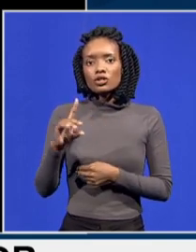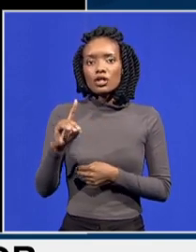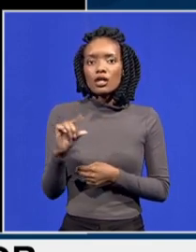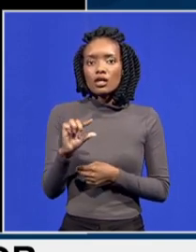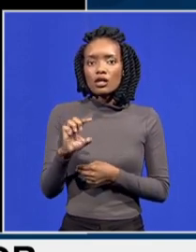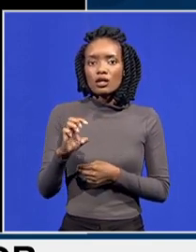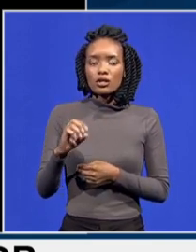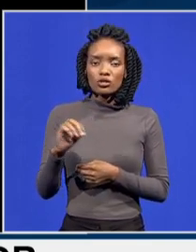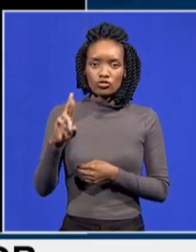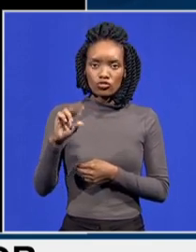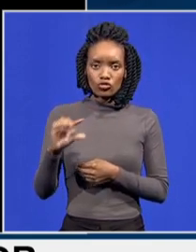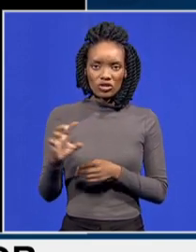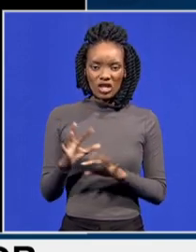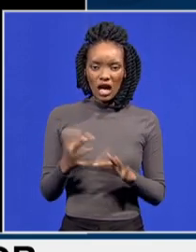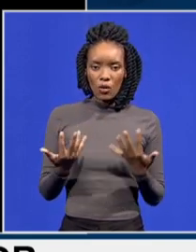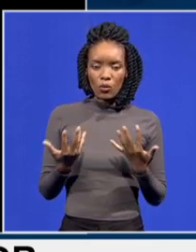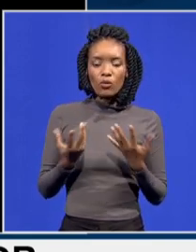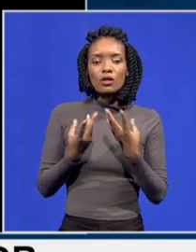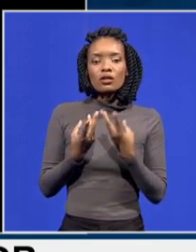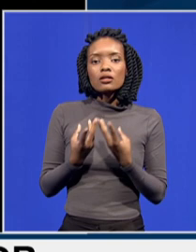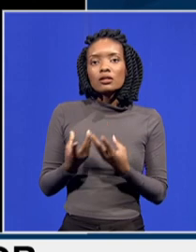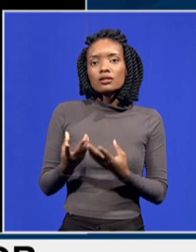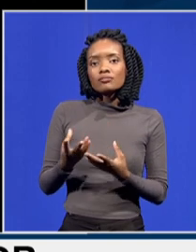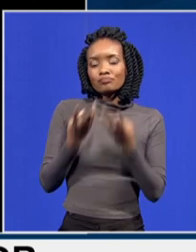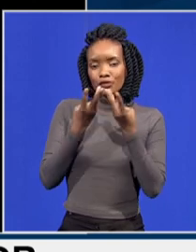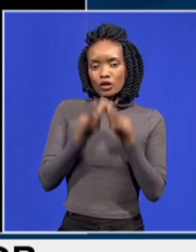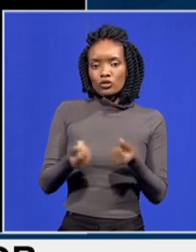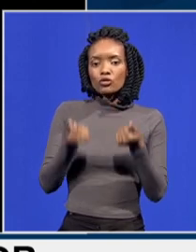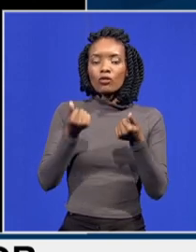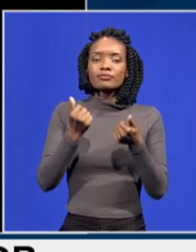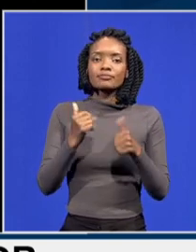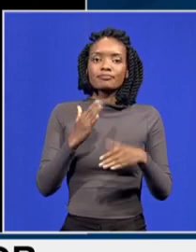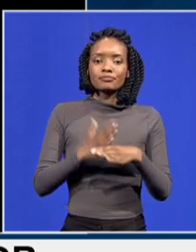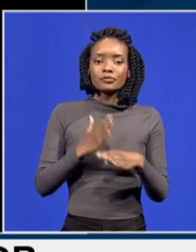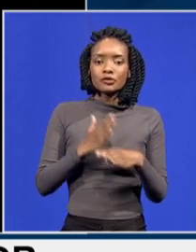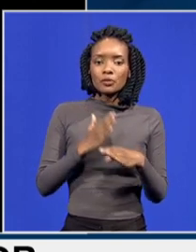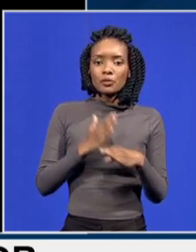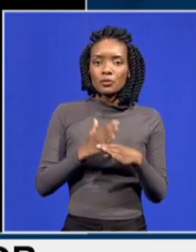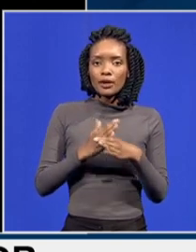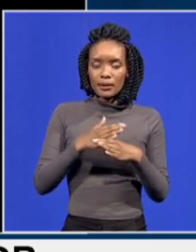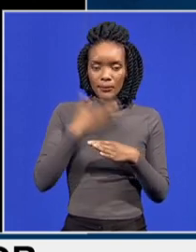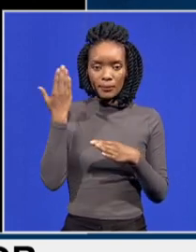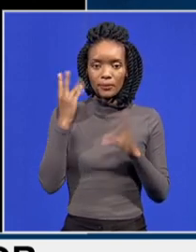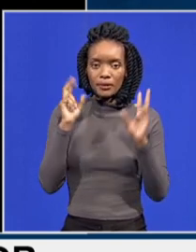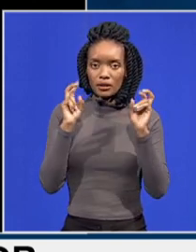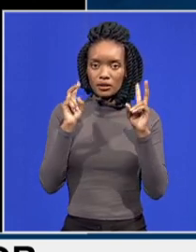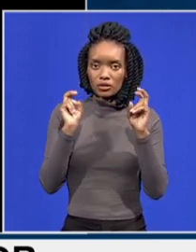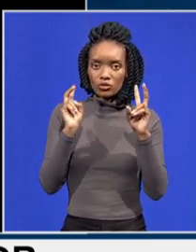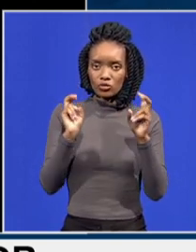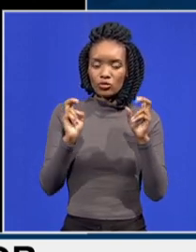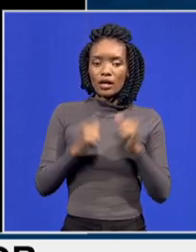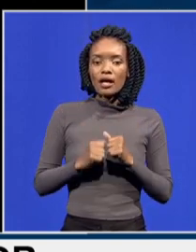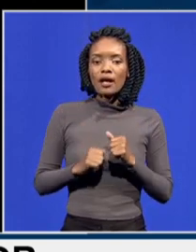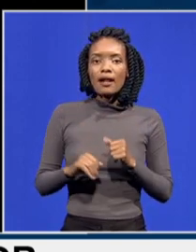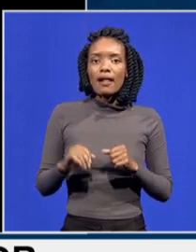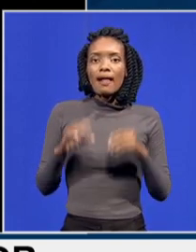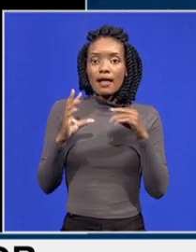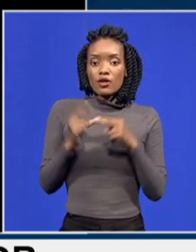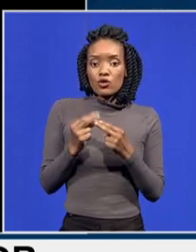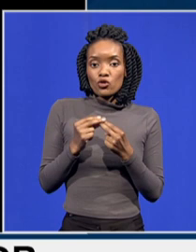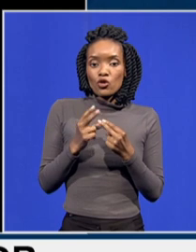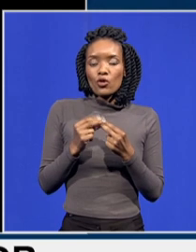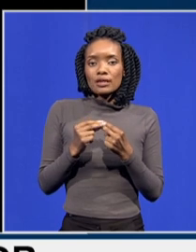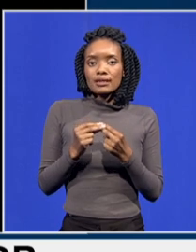issues of unemployment, is to for labor to render quality service to their members and not